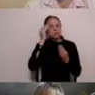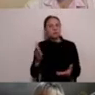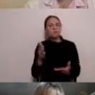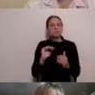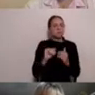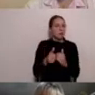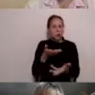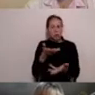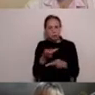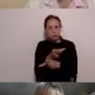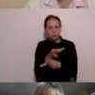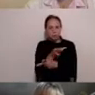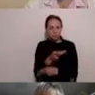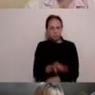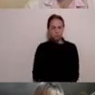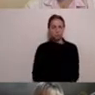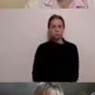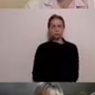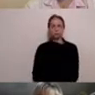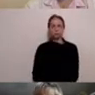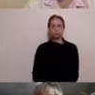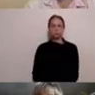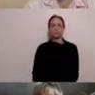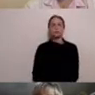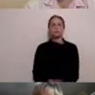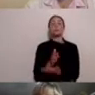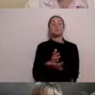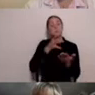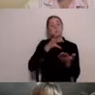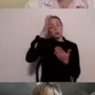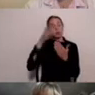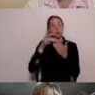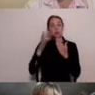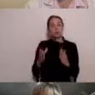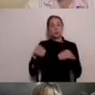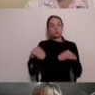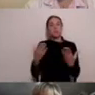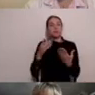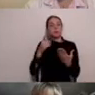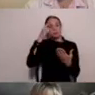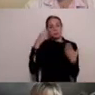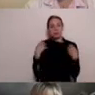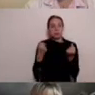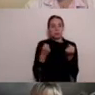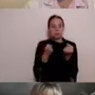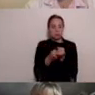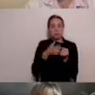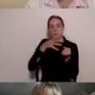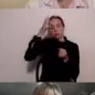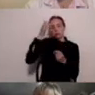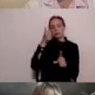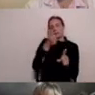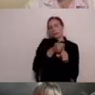that. Some parent leaders were also providing mental health support and parental self-care